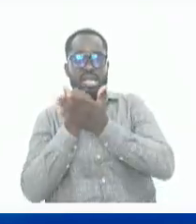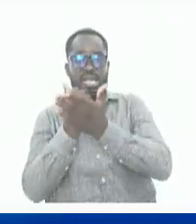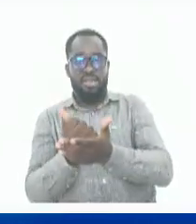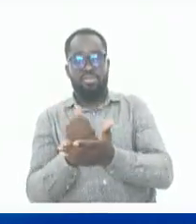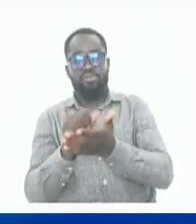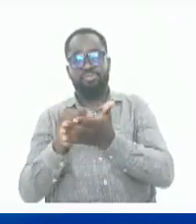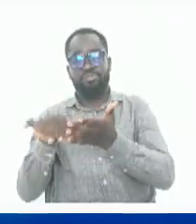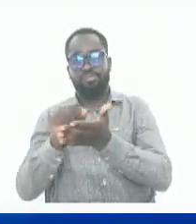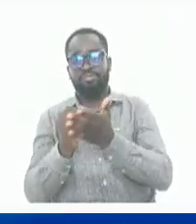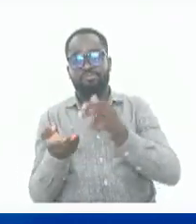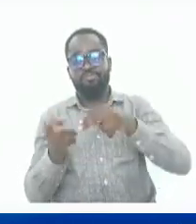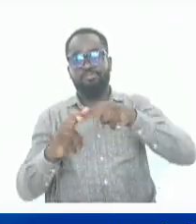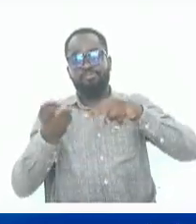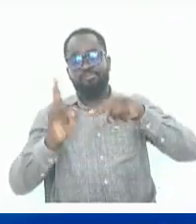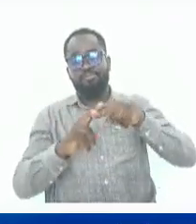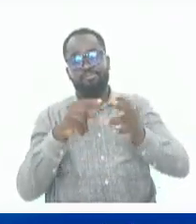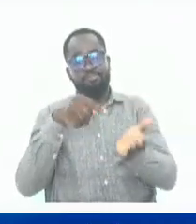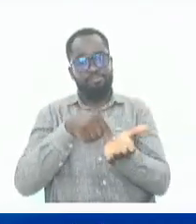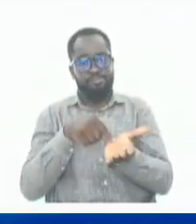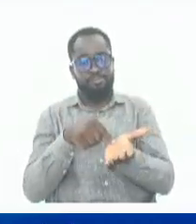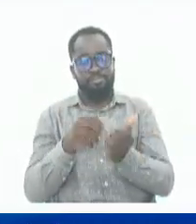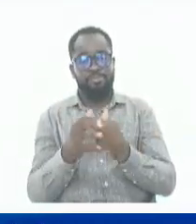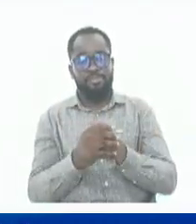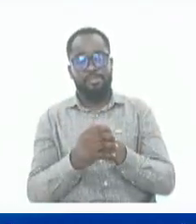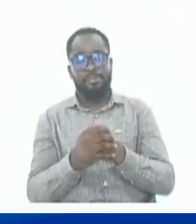nominal increase in debt.